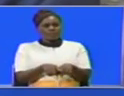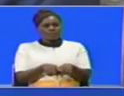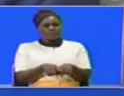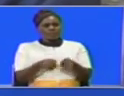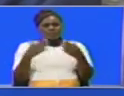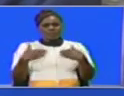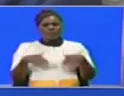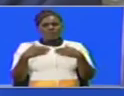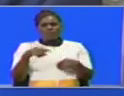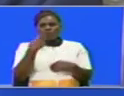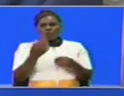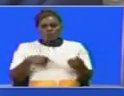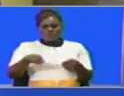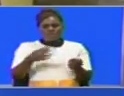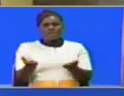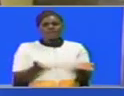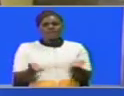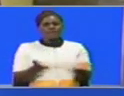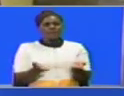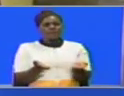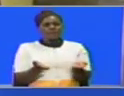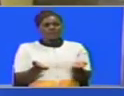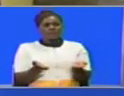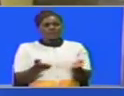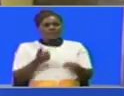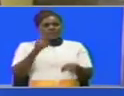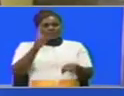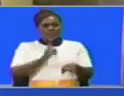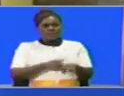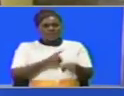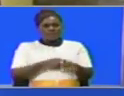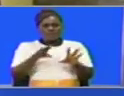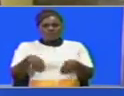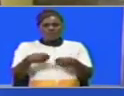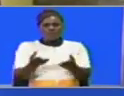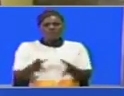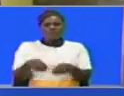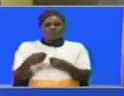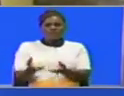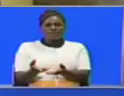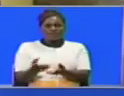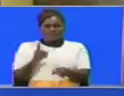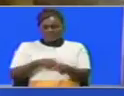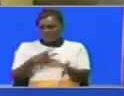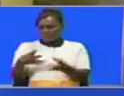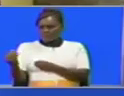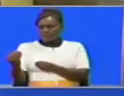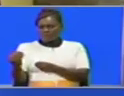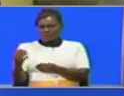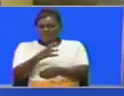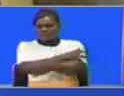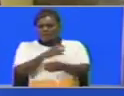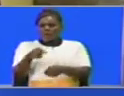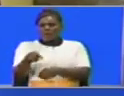the people we serve. Once you elect these people who keep on giving you all the time, when they go there, they don't empower